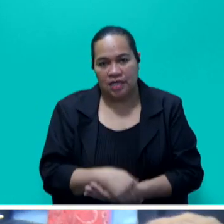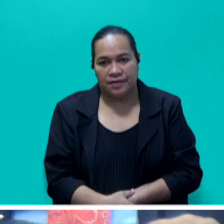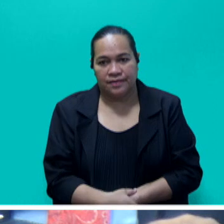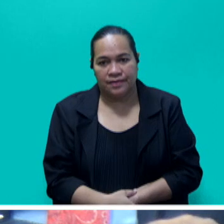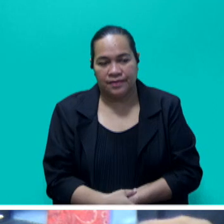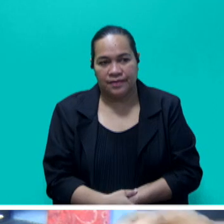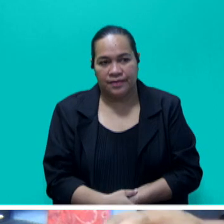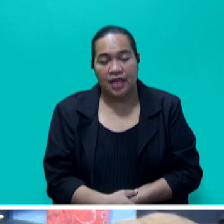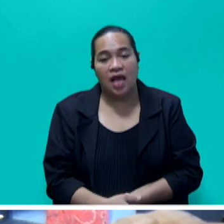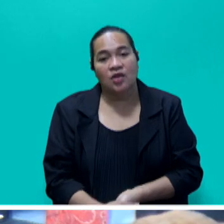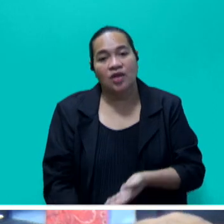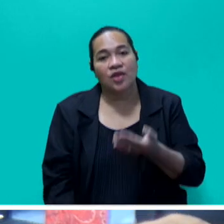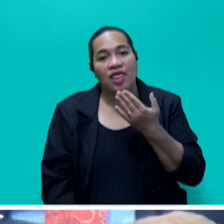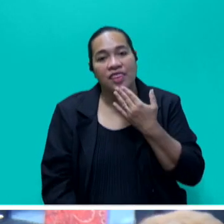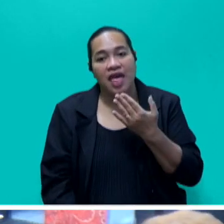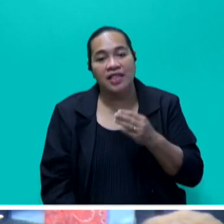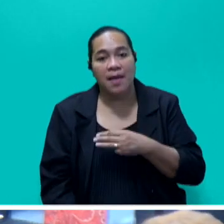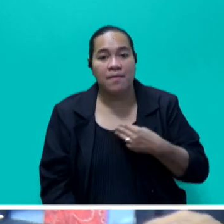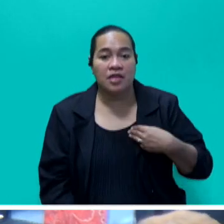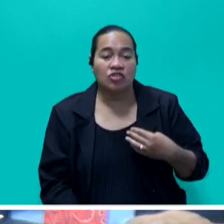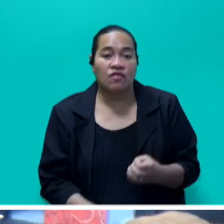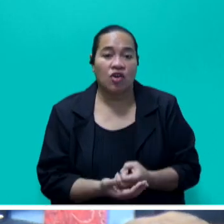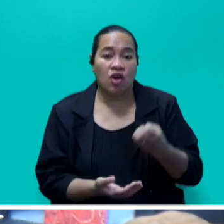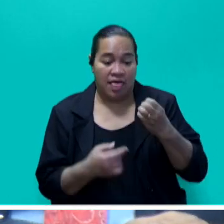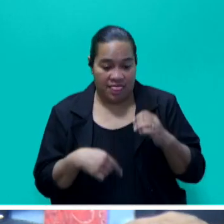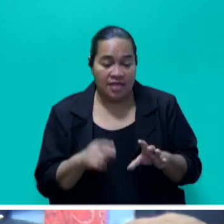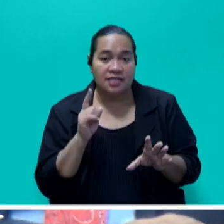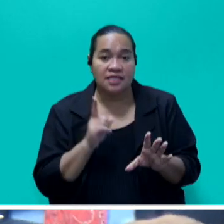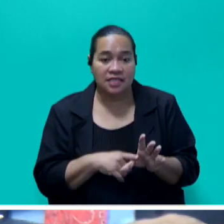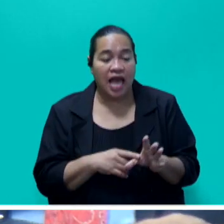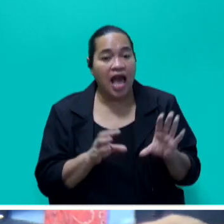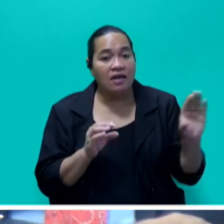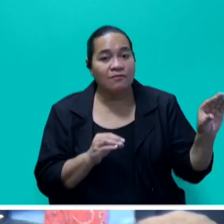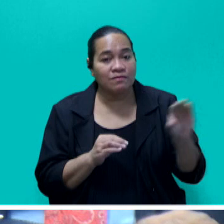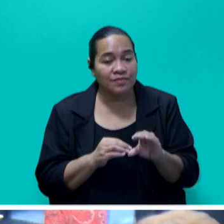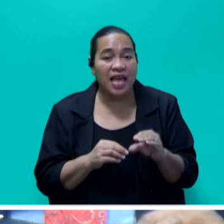must thank the Ministry of Economy. In this financial year, a sum of